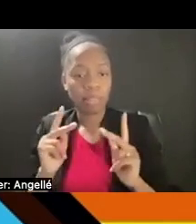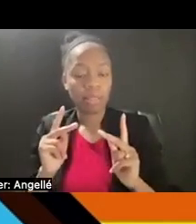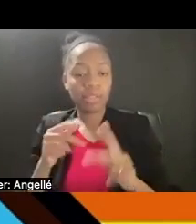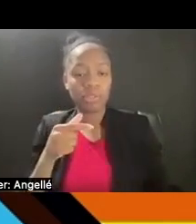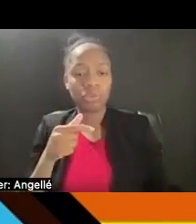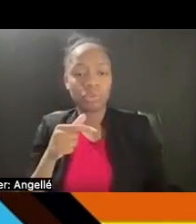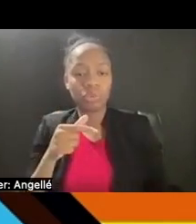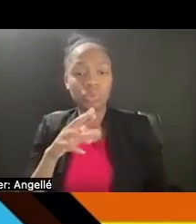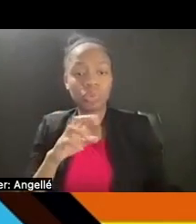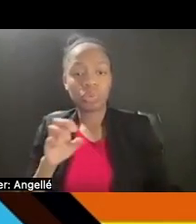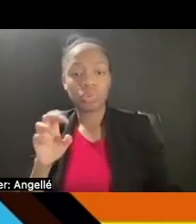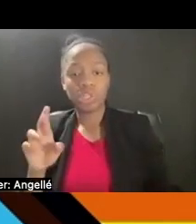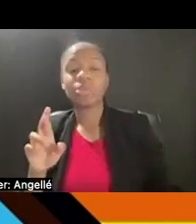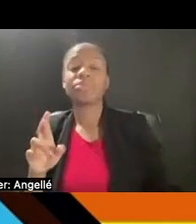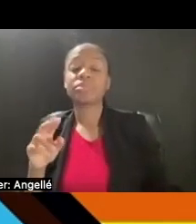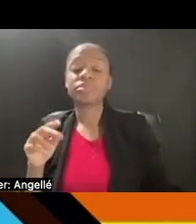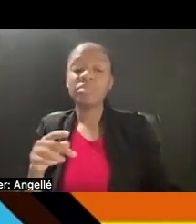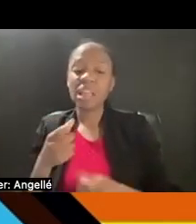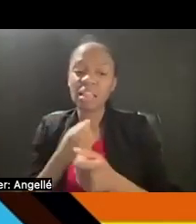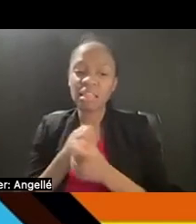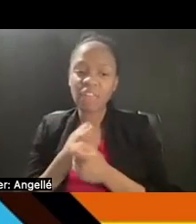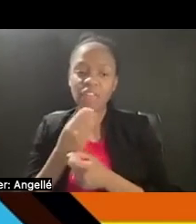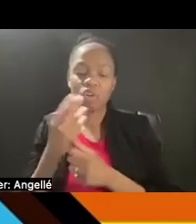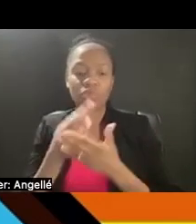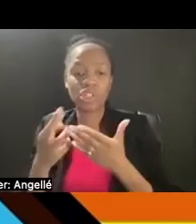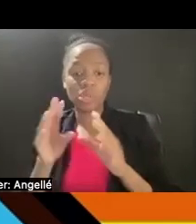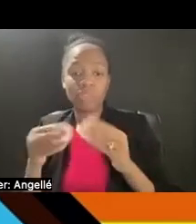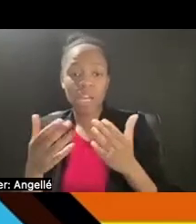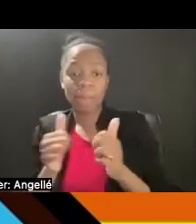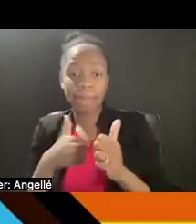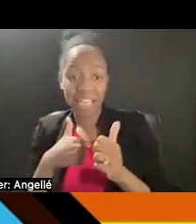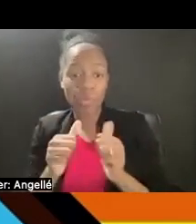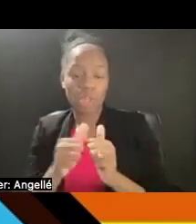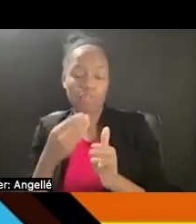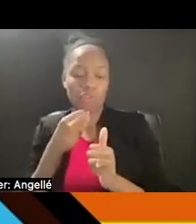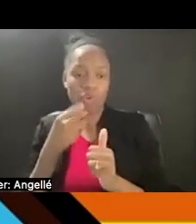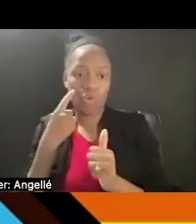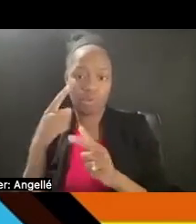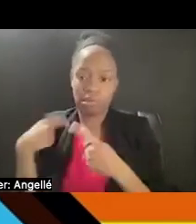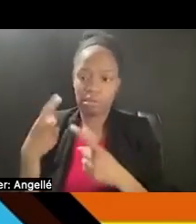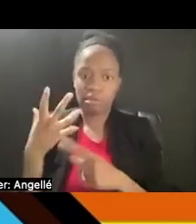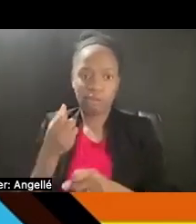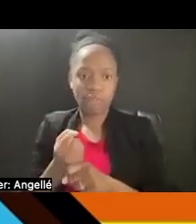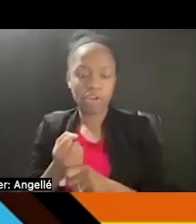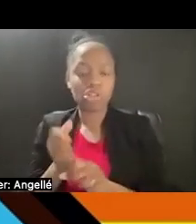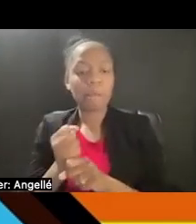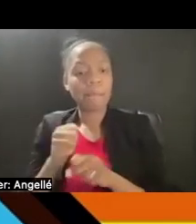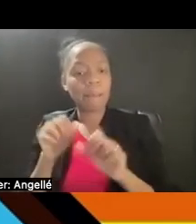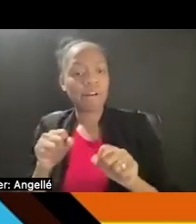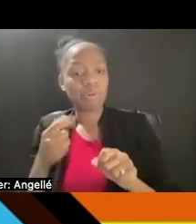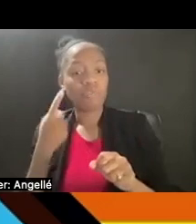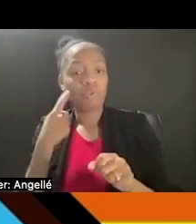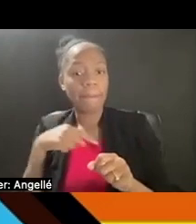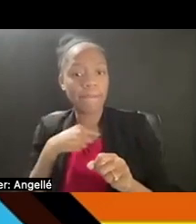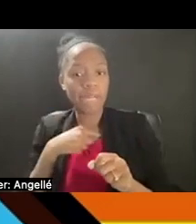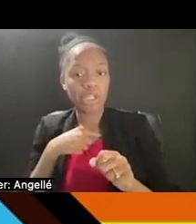Resources has been providing me with food for the past 5 years, which has made it possible for me to leverage my life and make